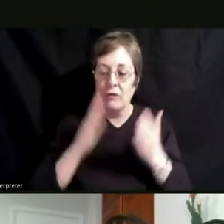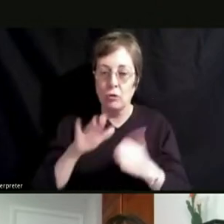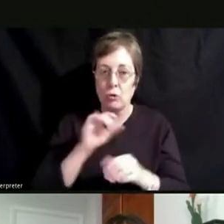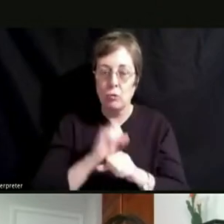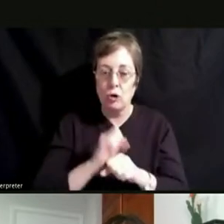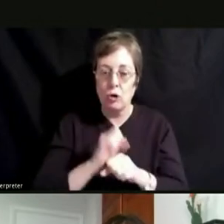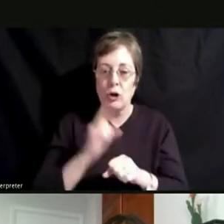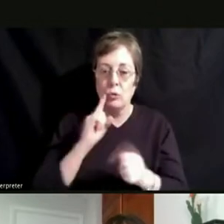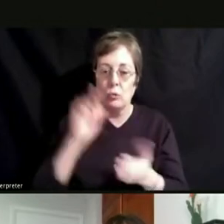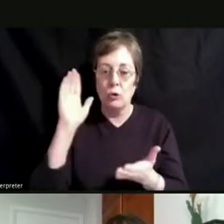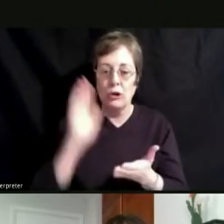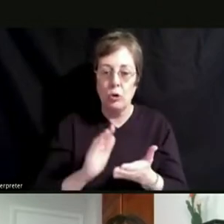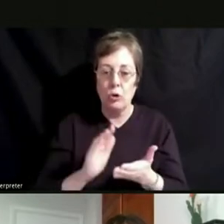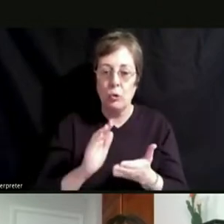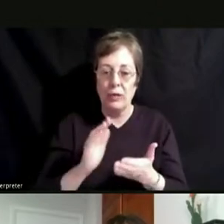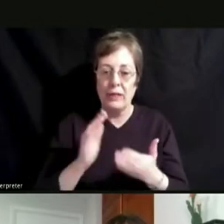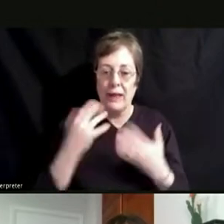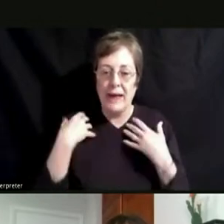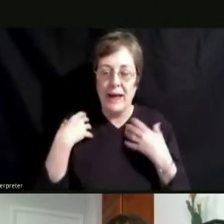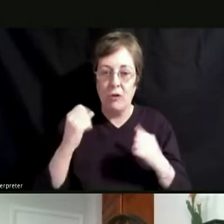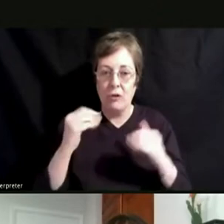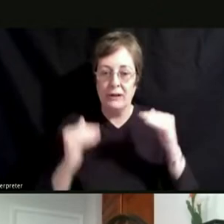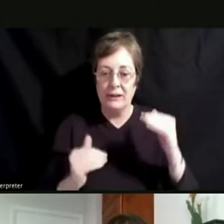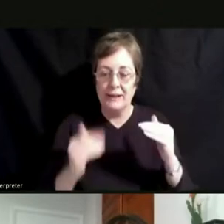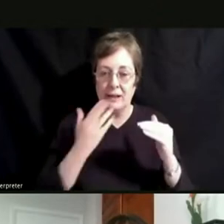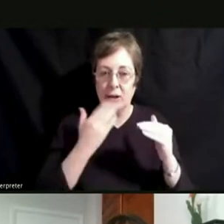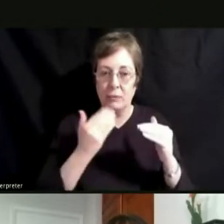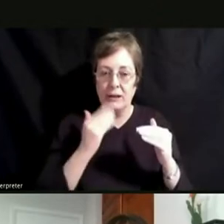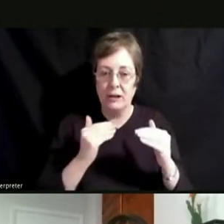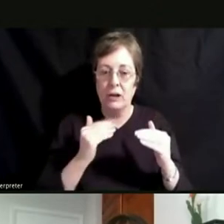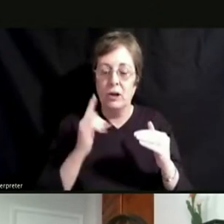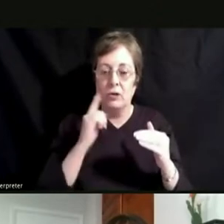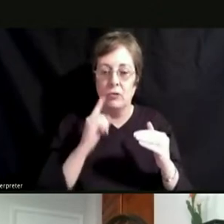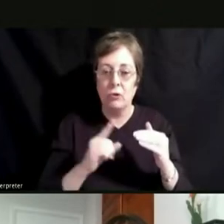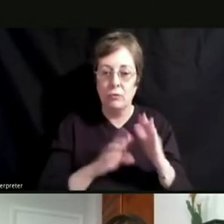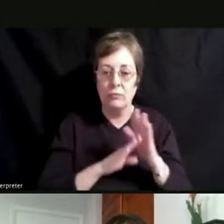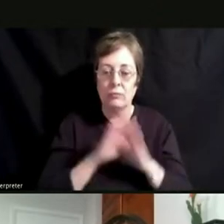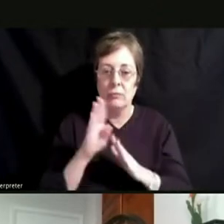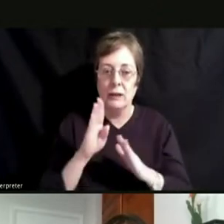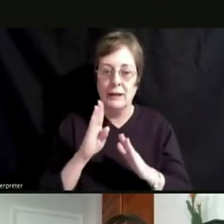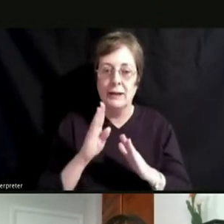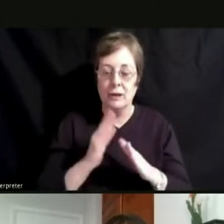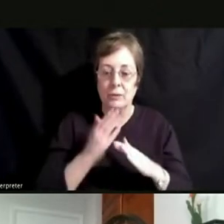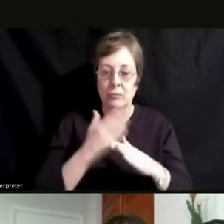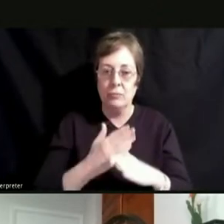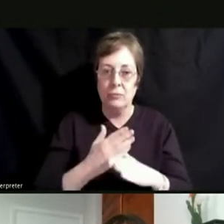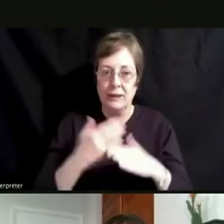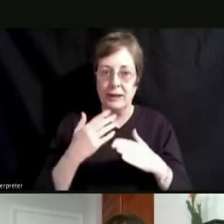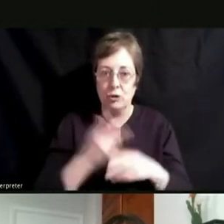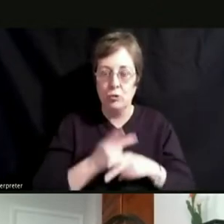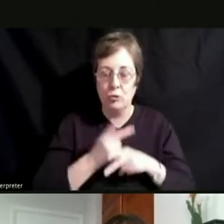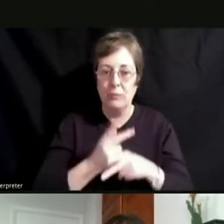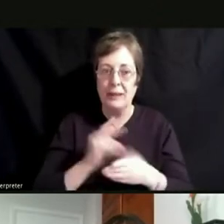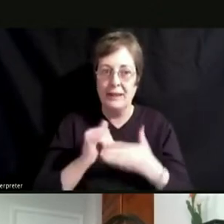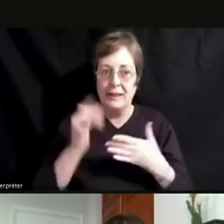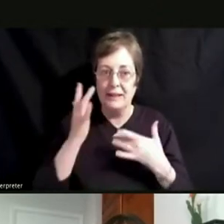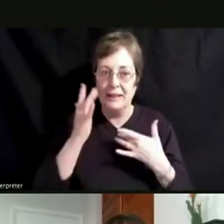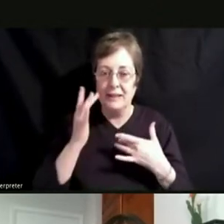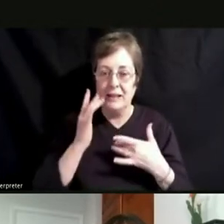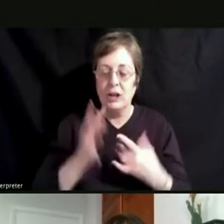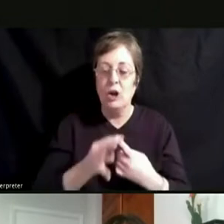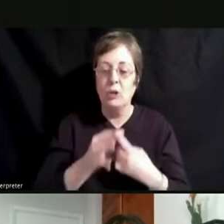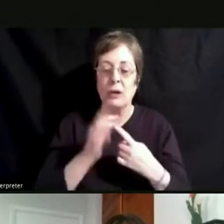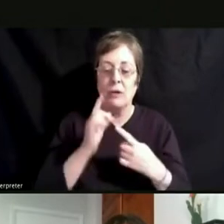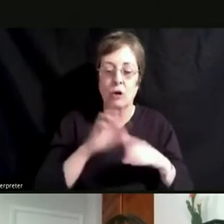in diabetes by improving prevention, treatment, and management of the disease, especially in children, teens, and young adults